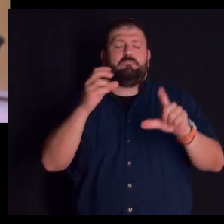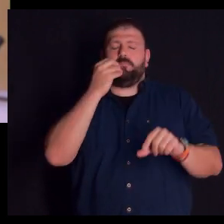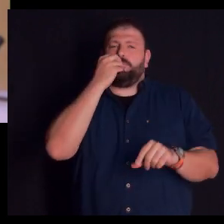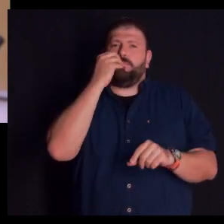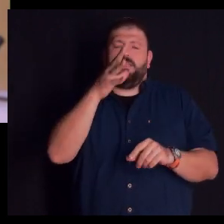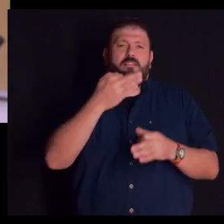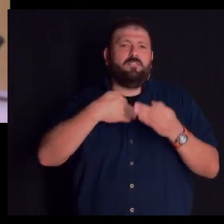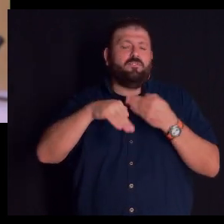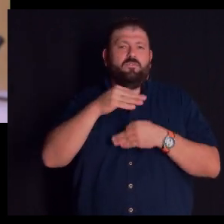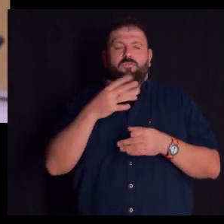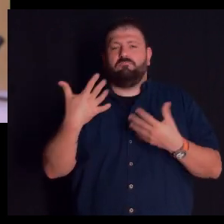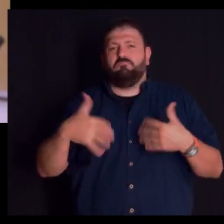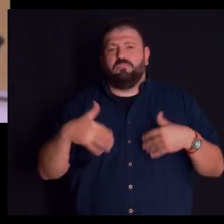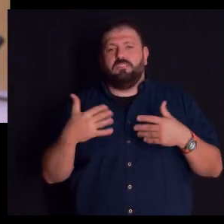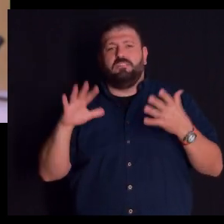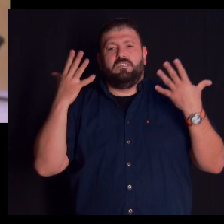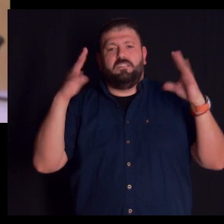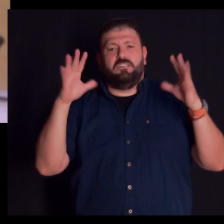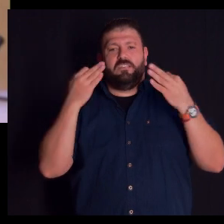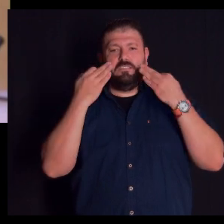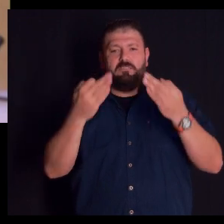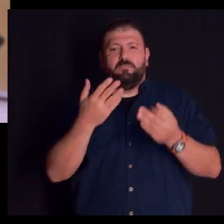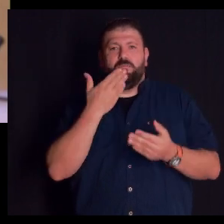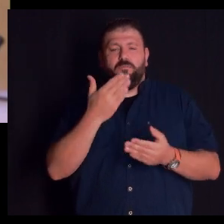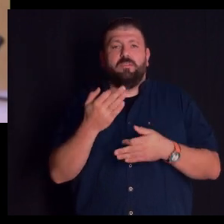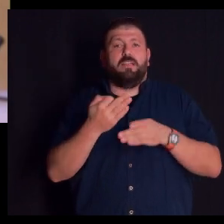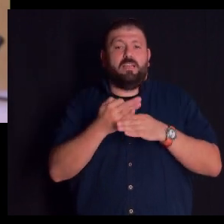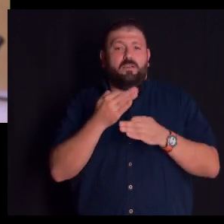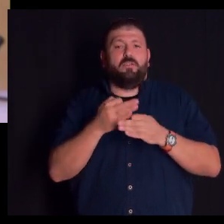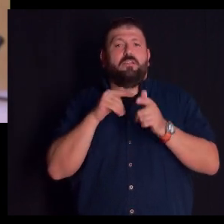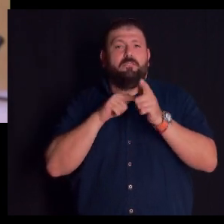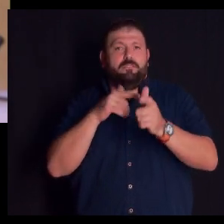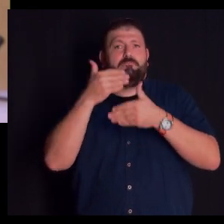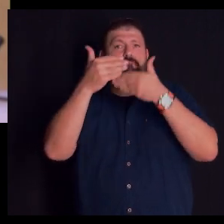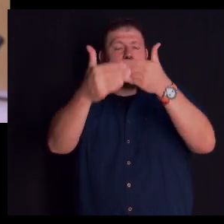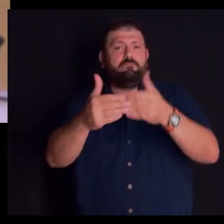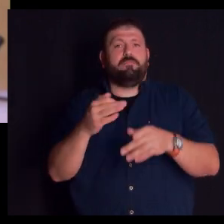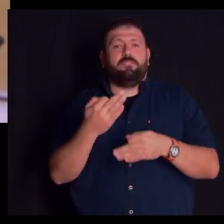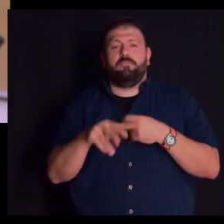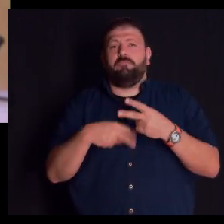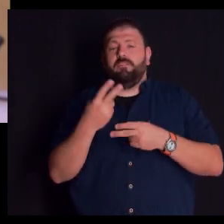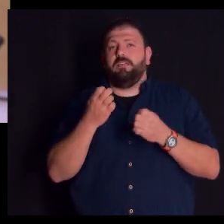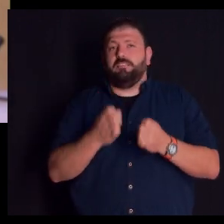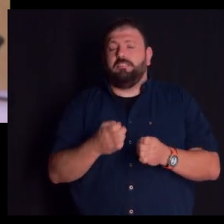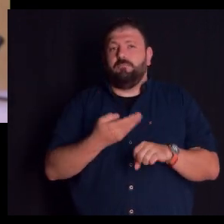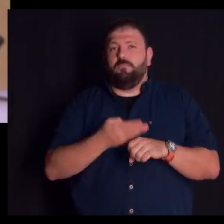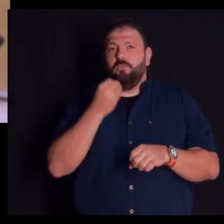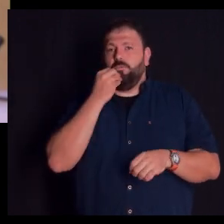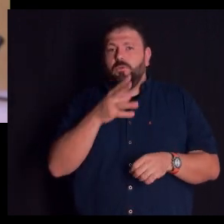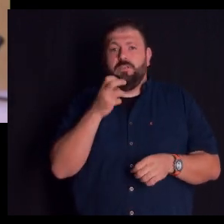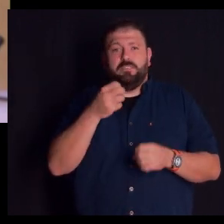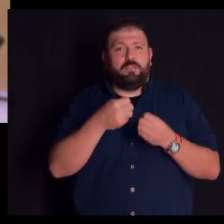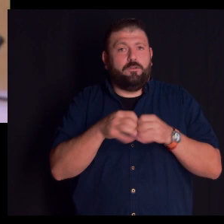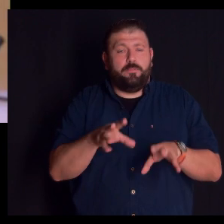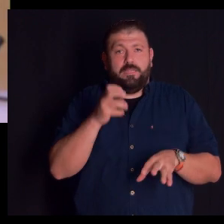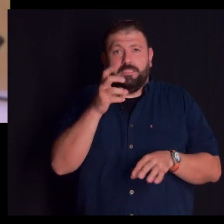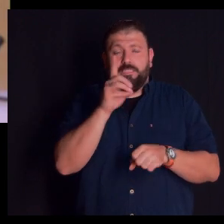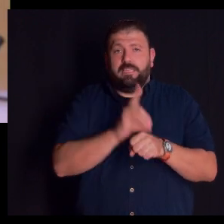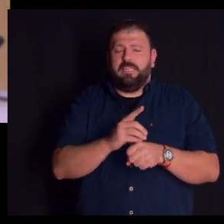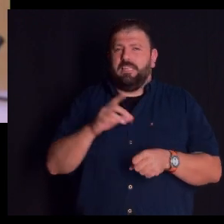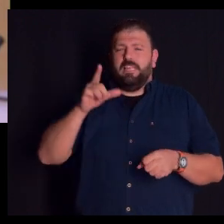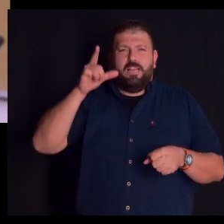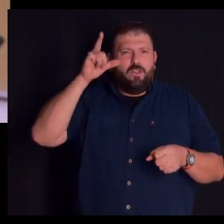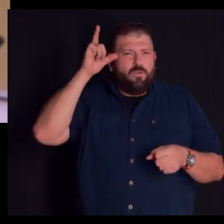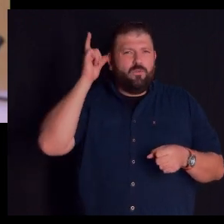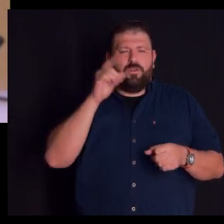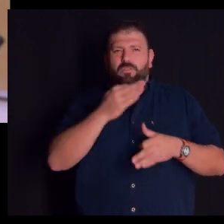panel, spectacular, each one of you. And the next speaker is going to be very good. This is going to